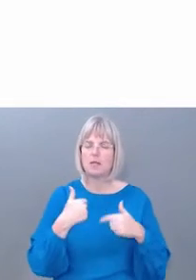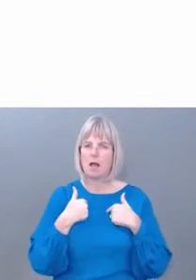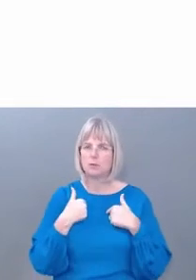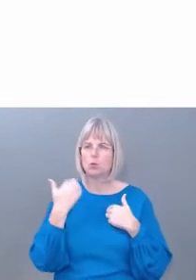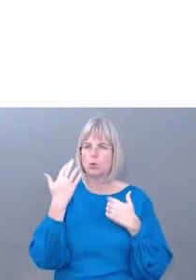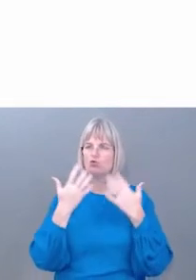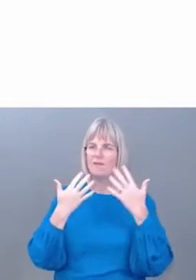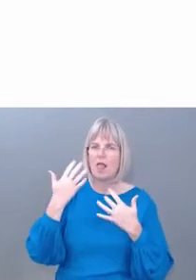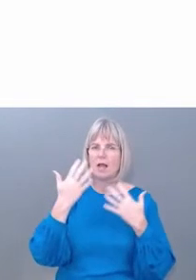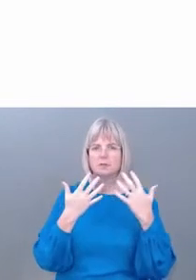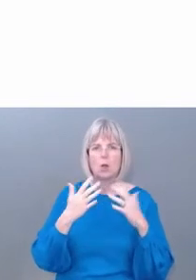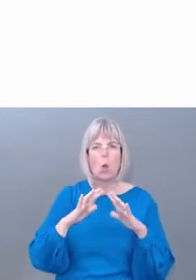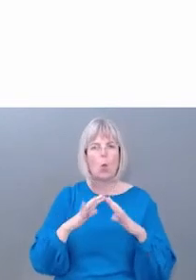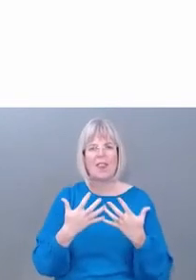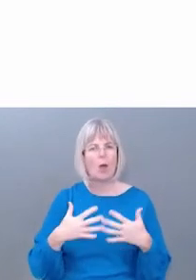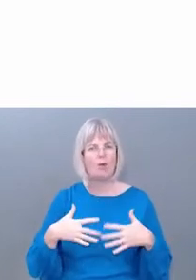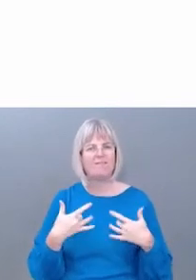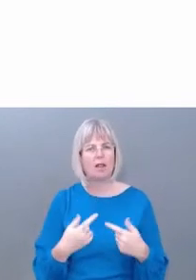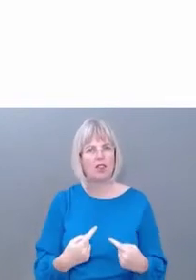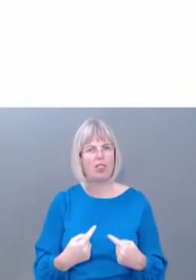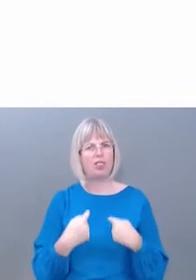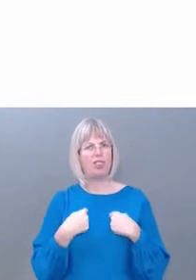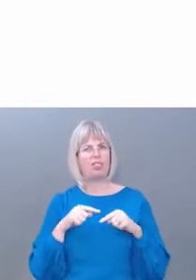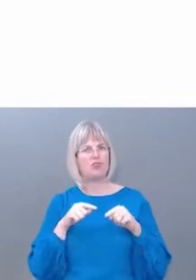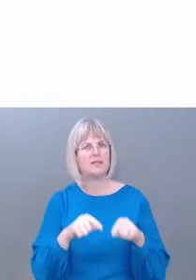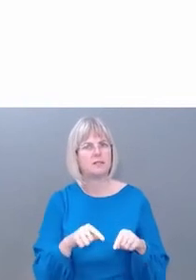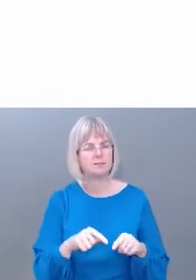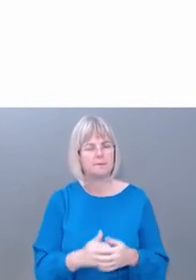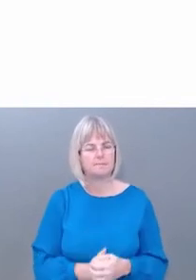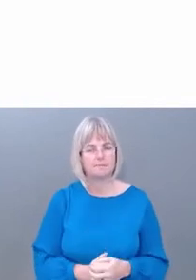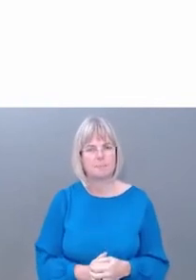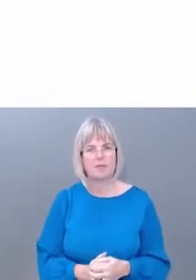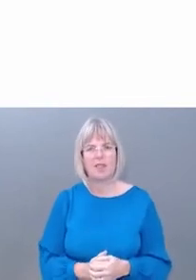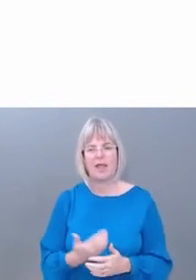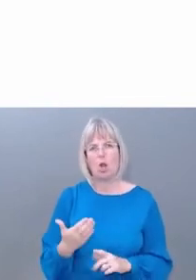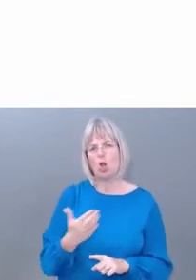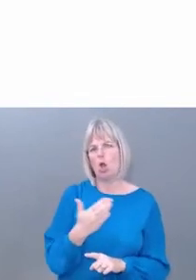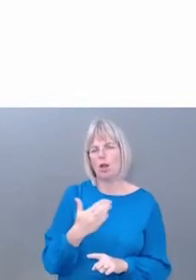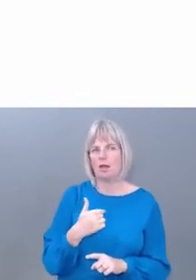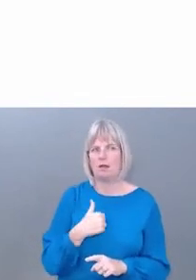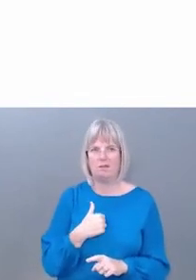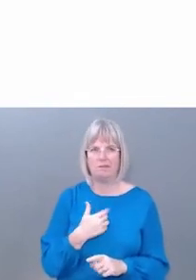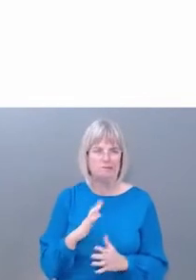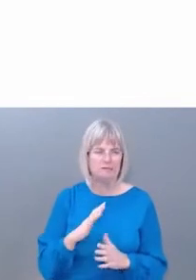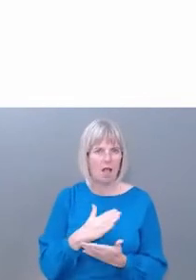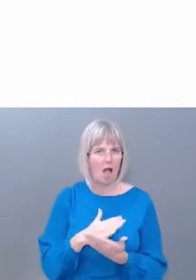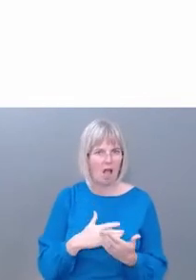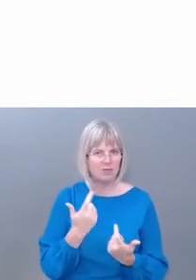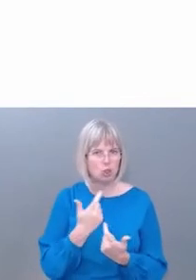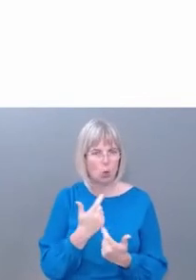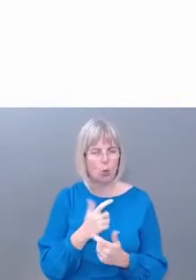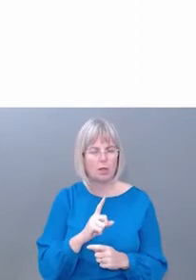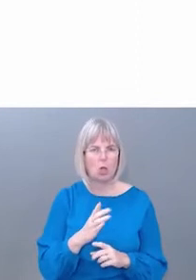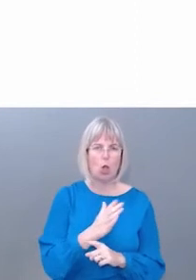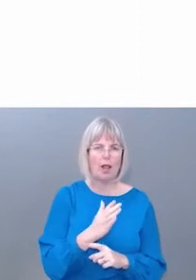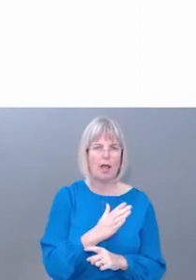threatening. And then I joked earlier, I was only half joking, about the fact that I think what has been